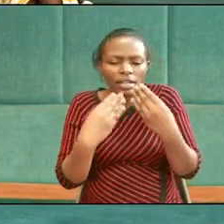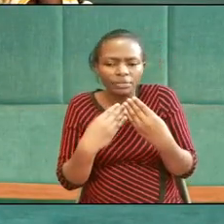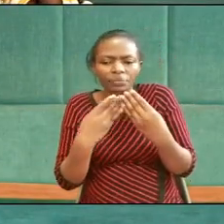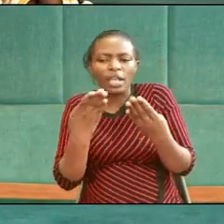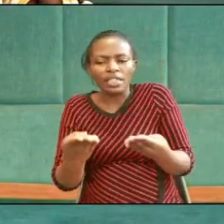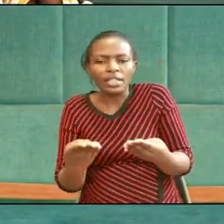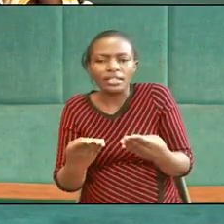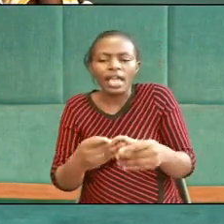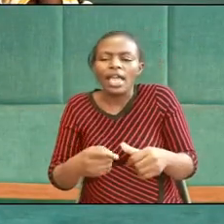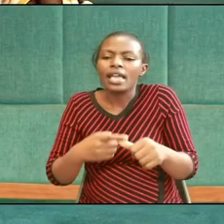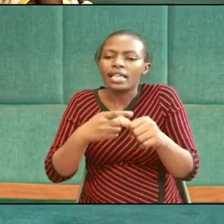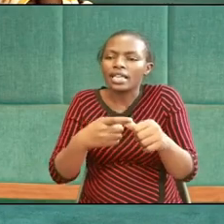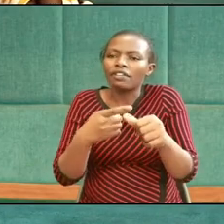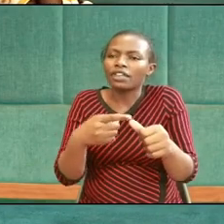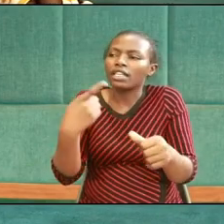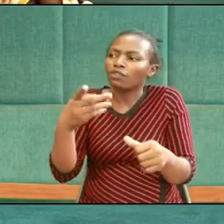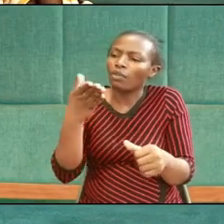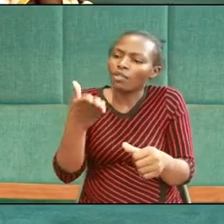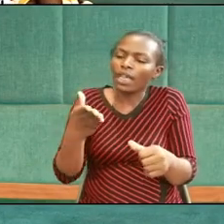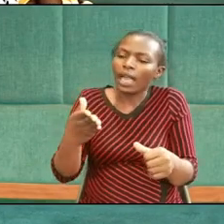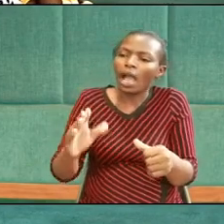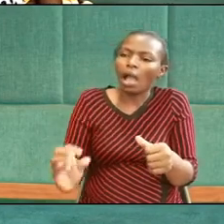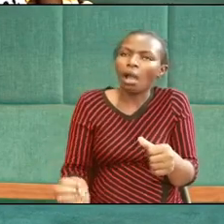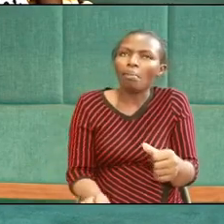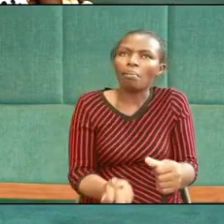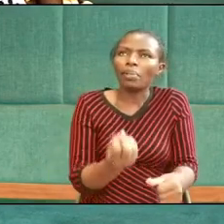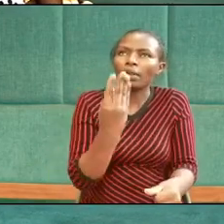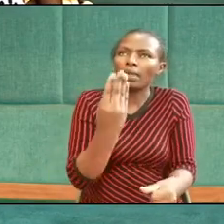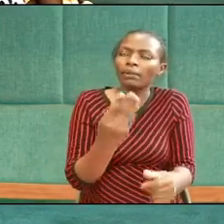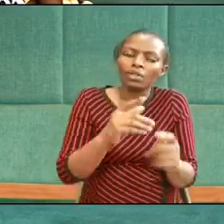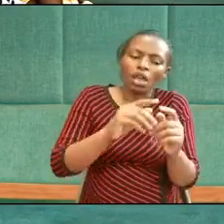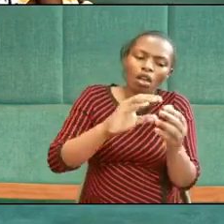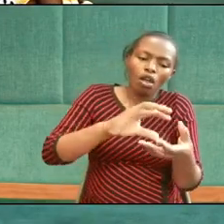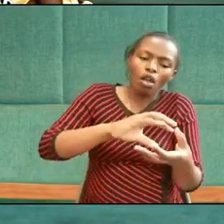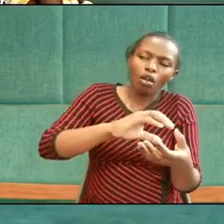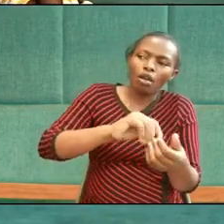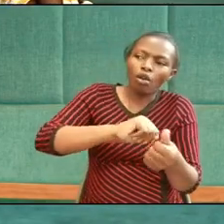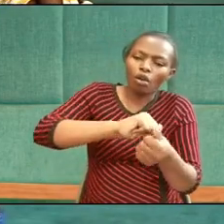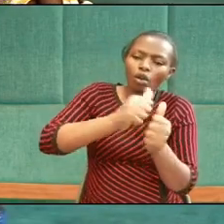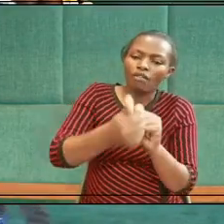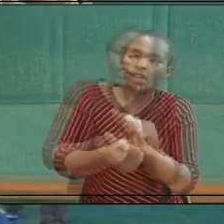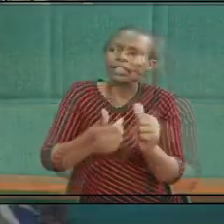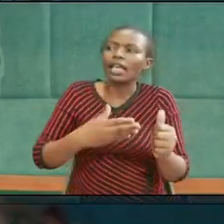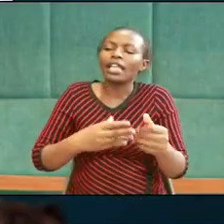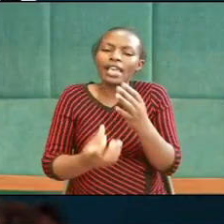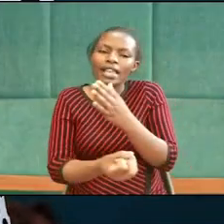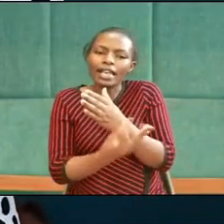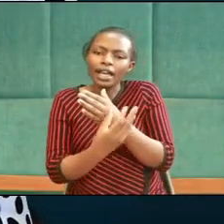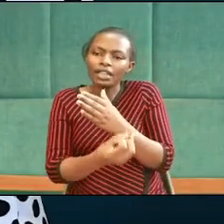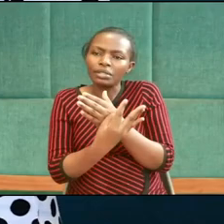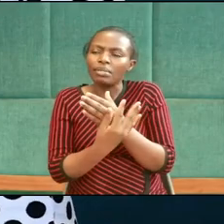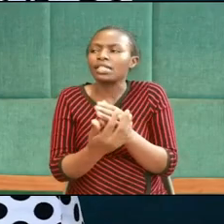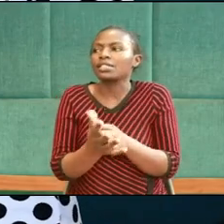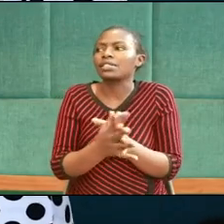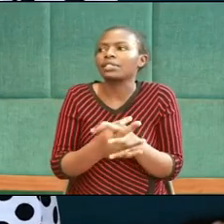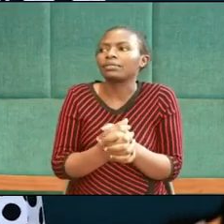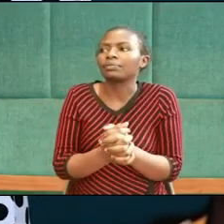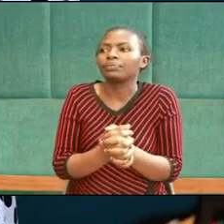own upbringing, is for their comfort, encouragement, and also prevention of